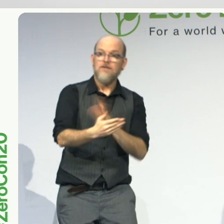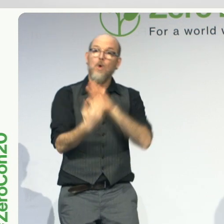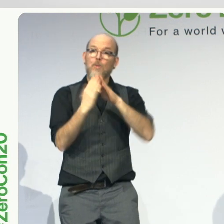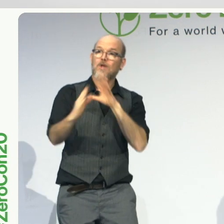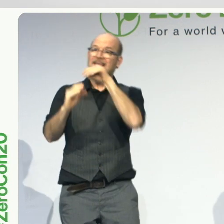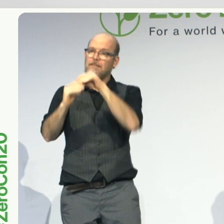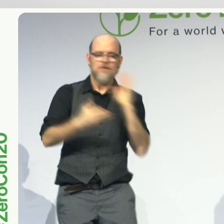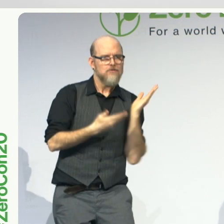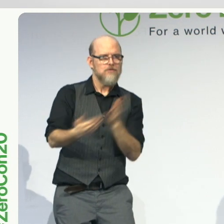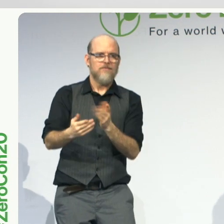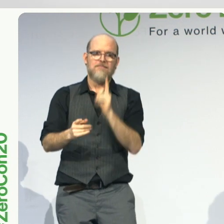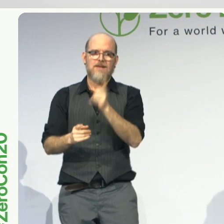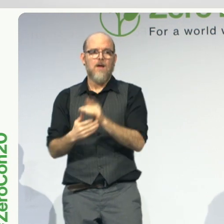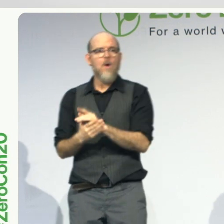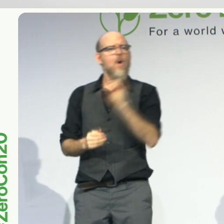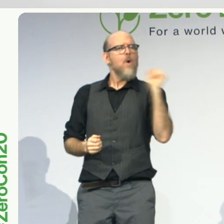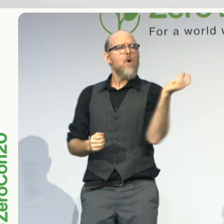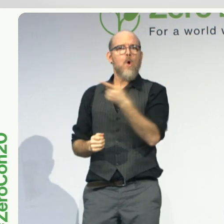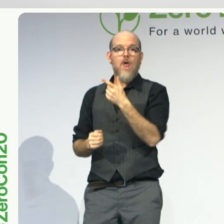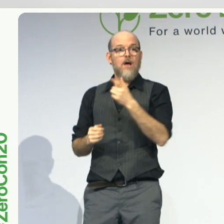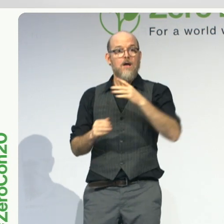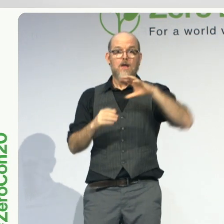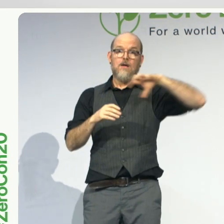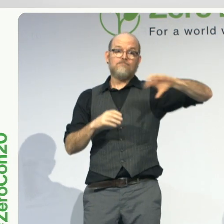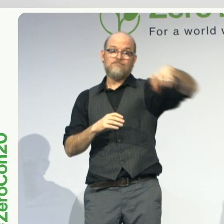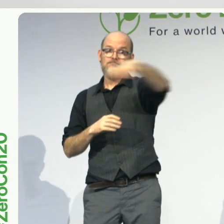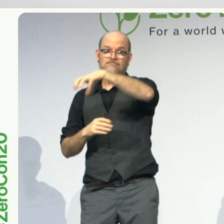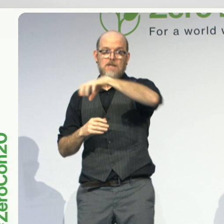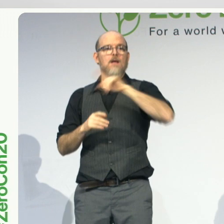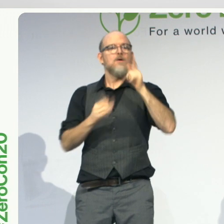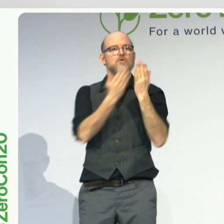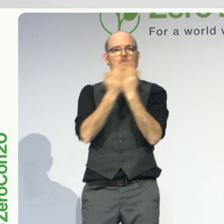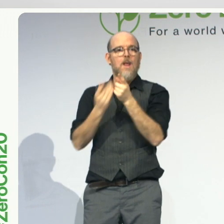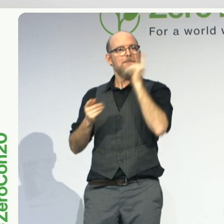educational settings and obliges them to comply.